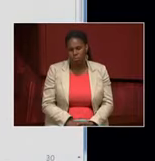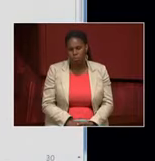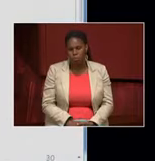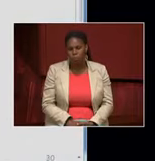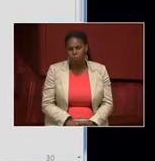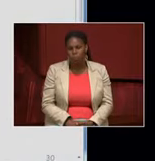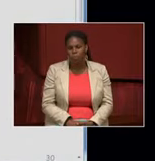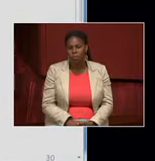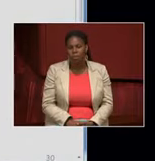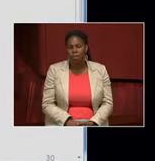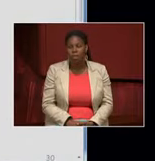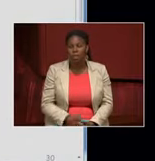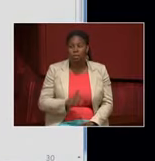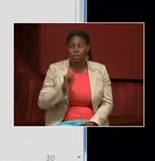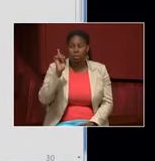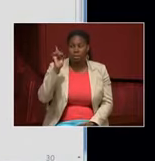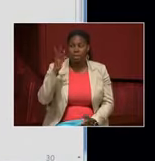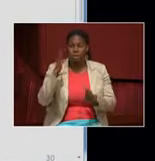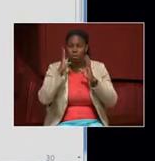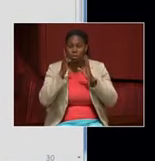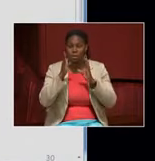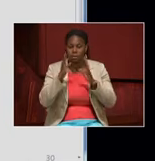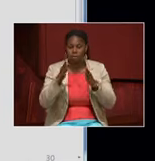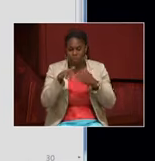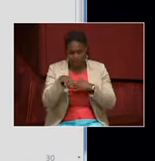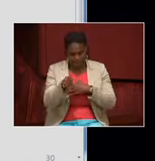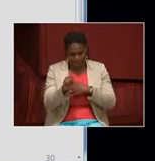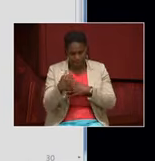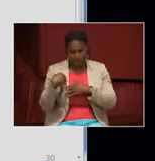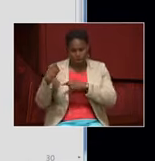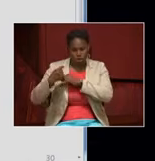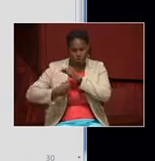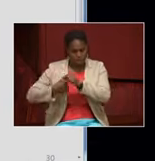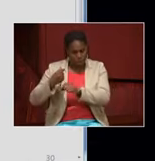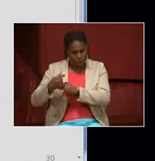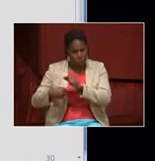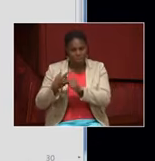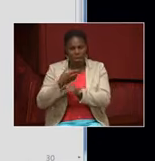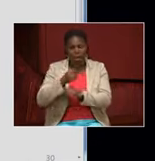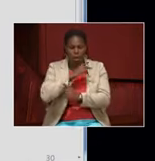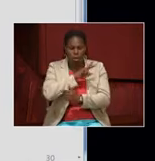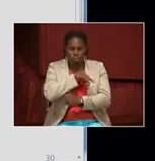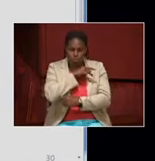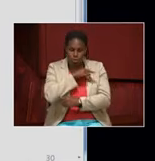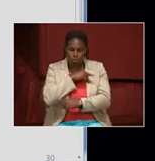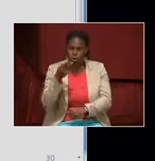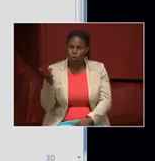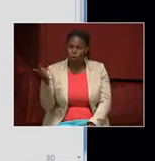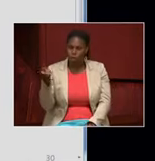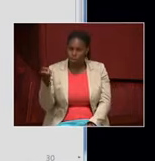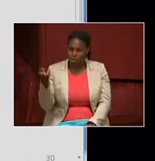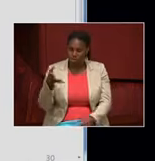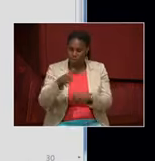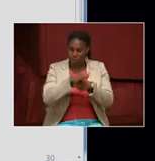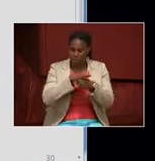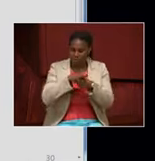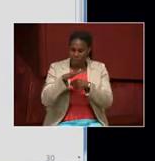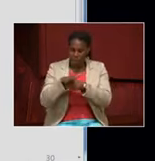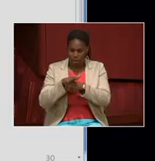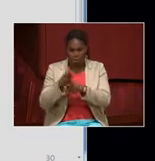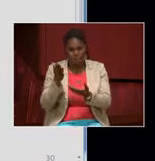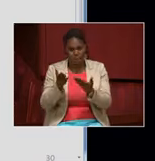Now, I bring this to your attention because it does feature genealogy and personal history areas that may